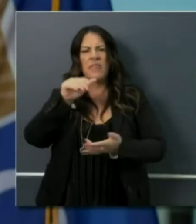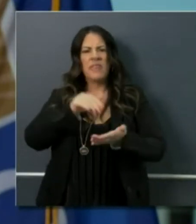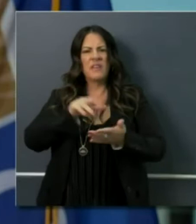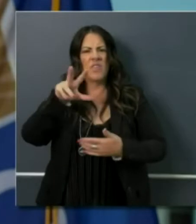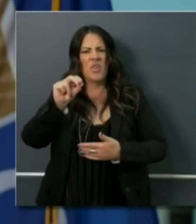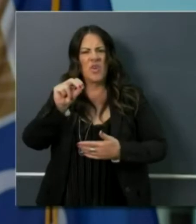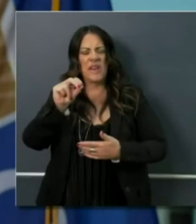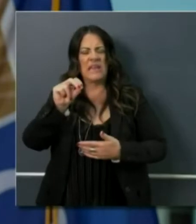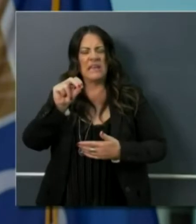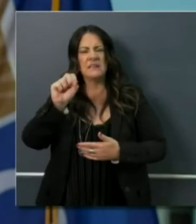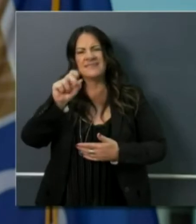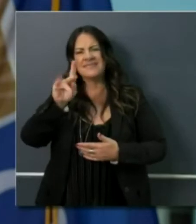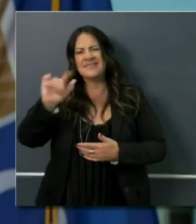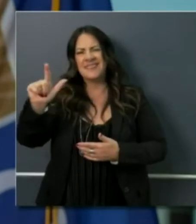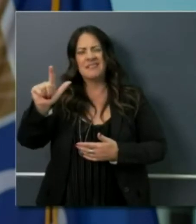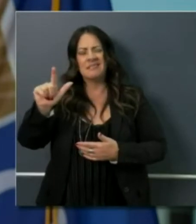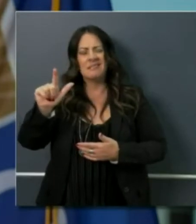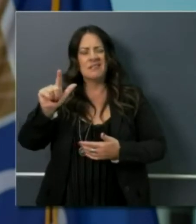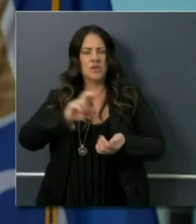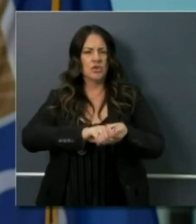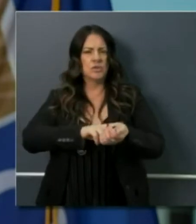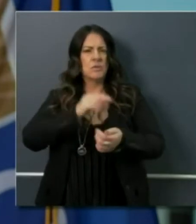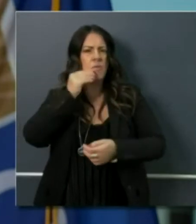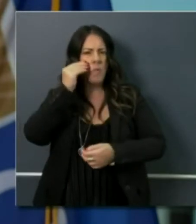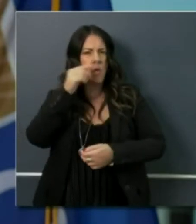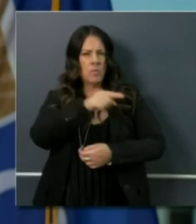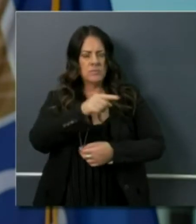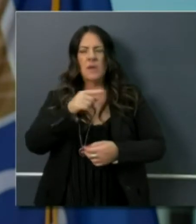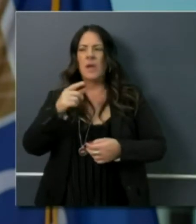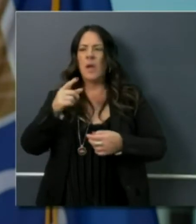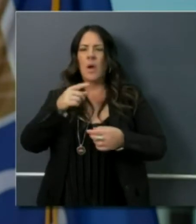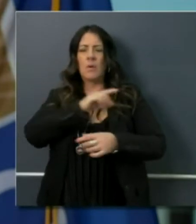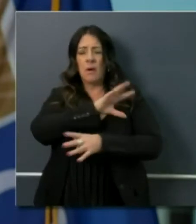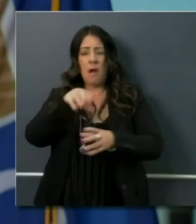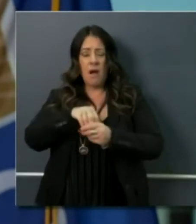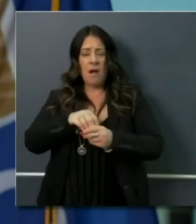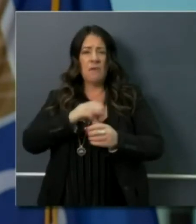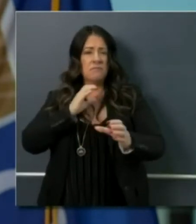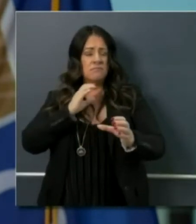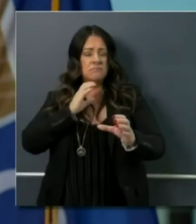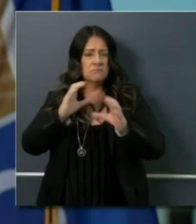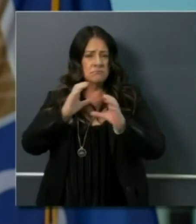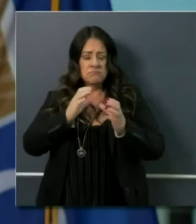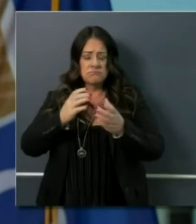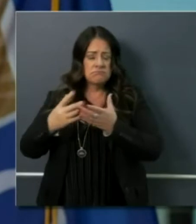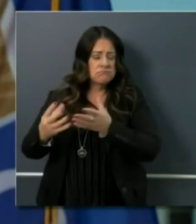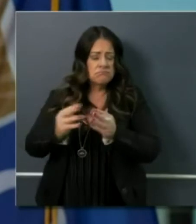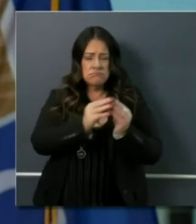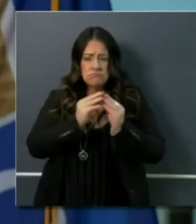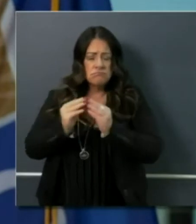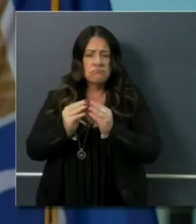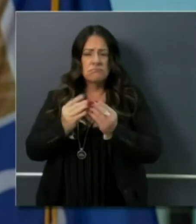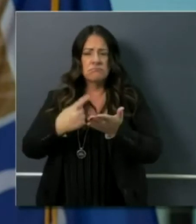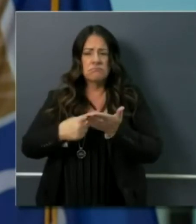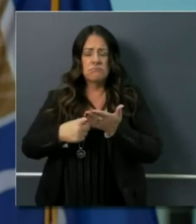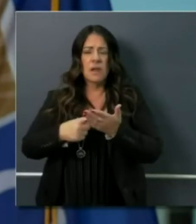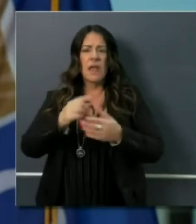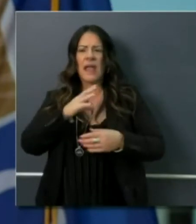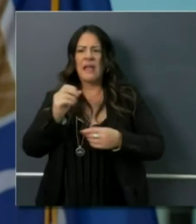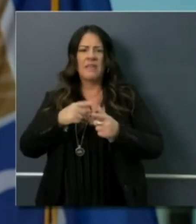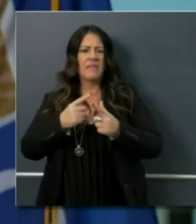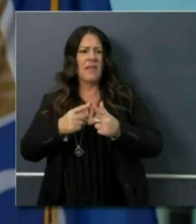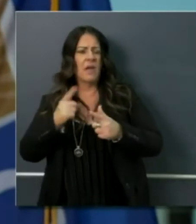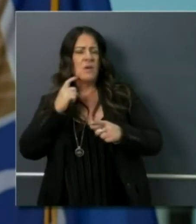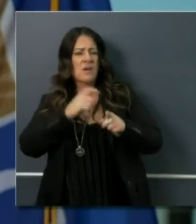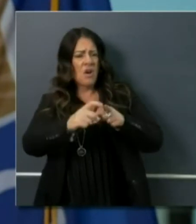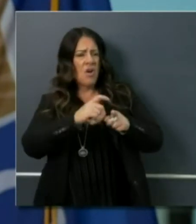nursing facilities, two-way conversations just yesterday. And they're making the calls for those that haven't returned those phone calls. And